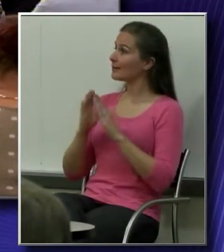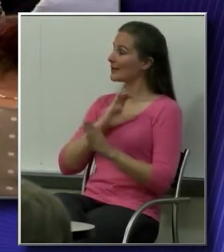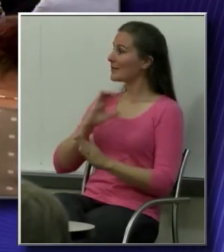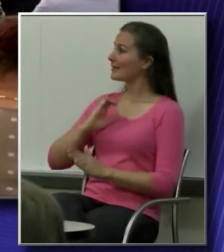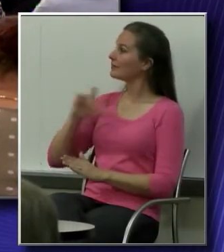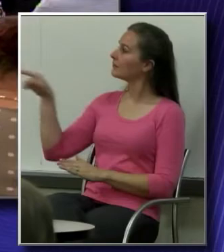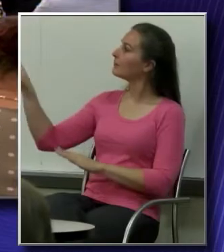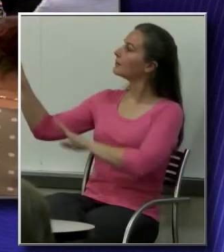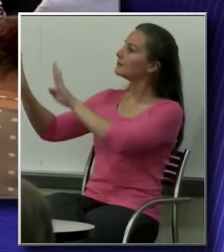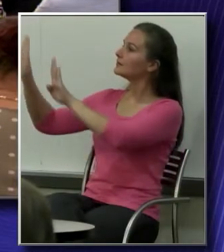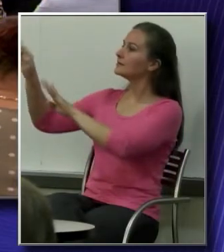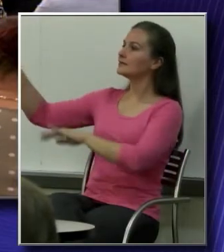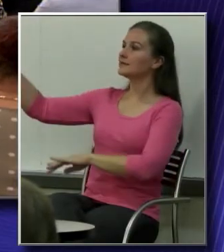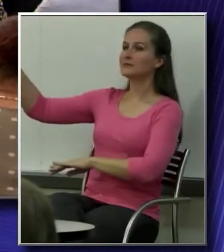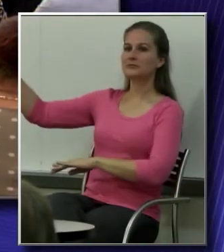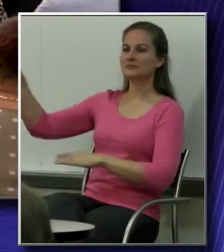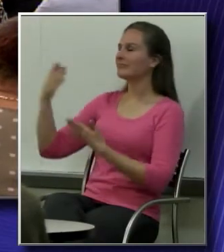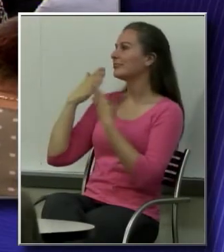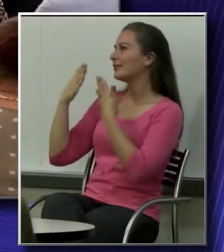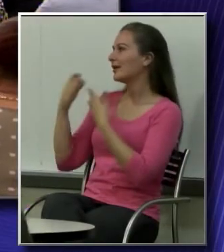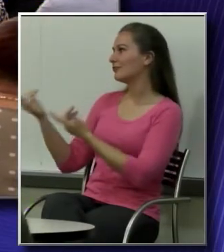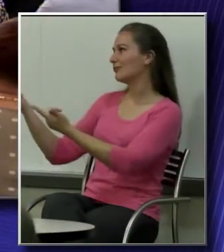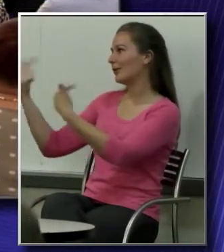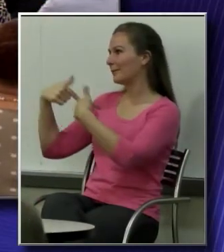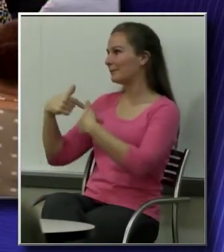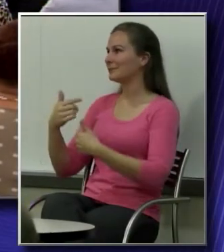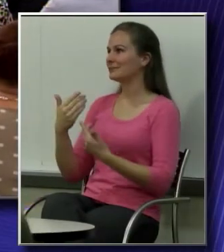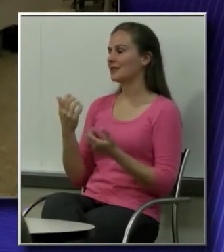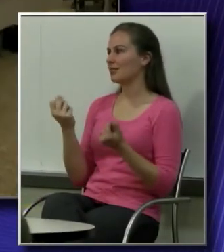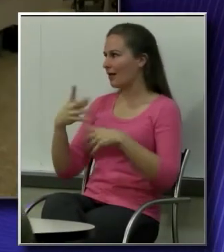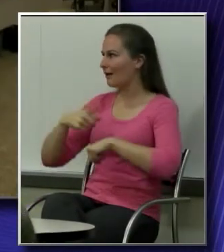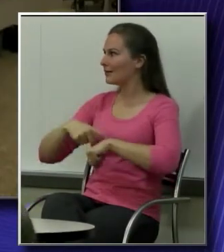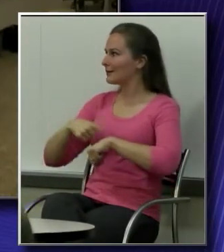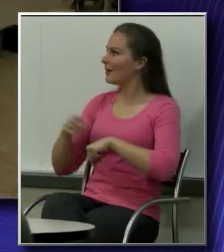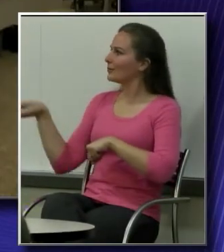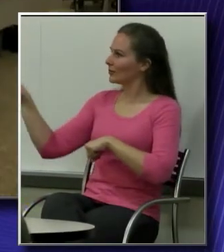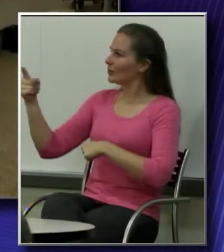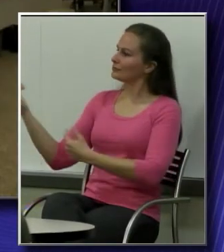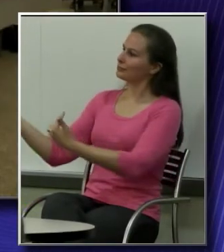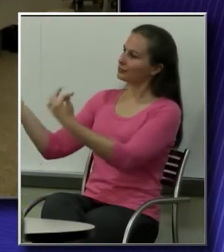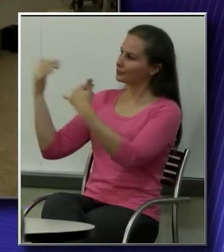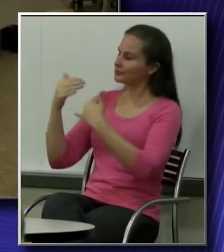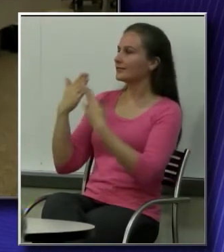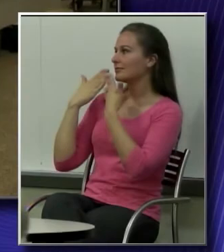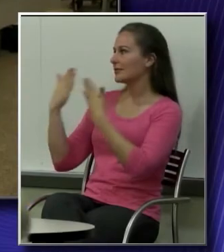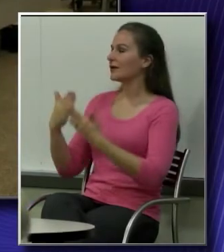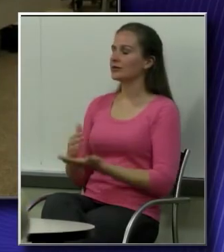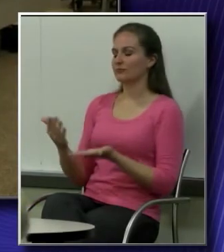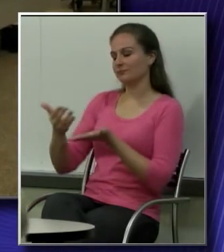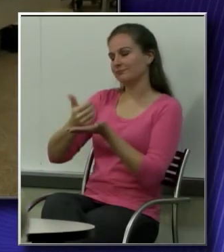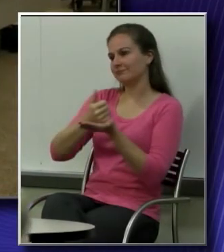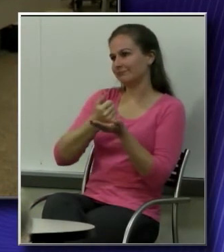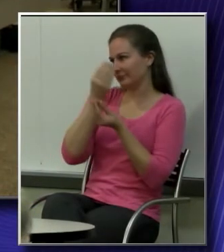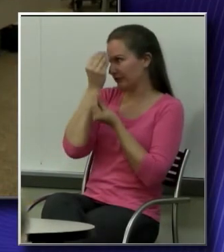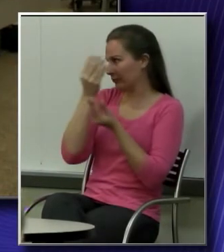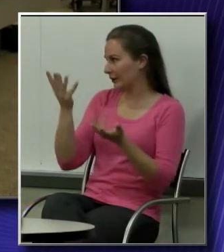turnout. Appreciate all your commitment. It's a lot of time that these folks are putting in to gathering this information.